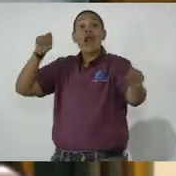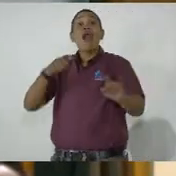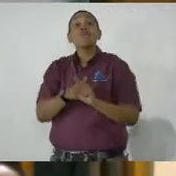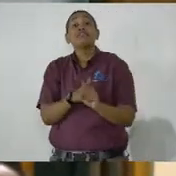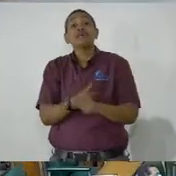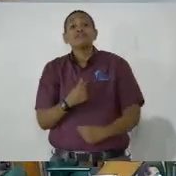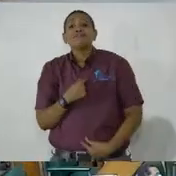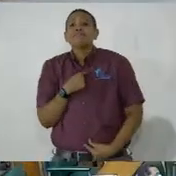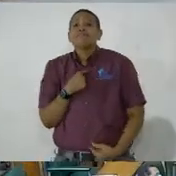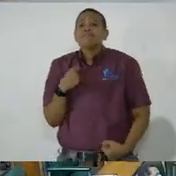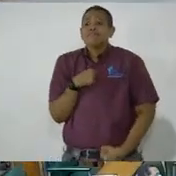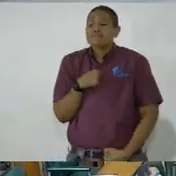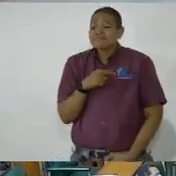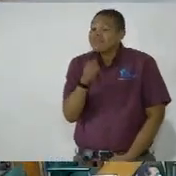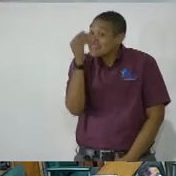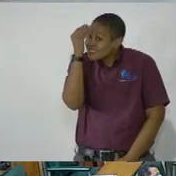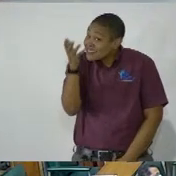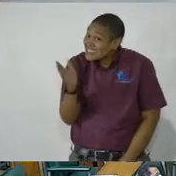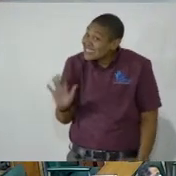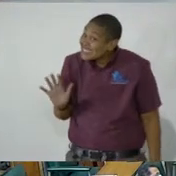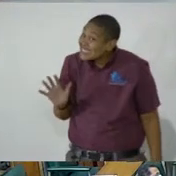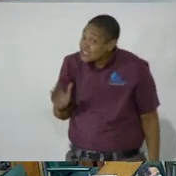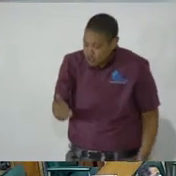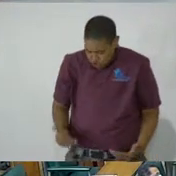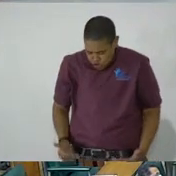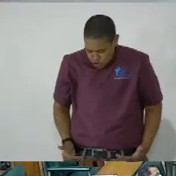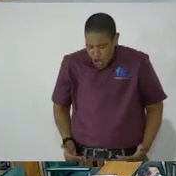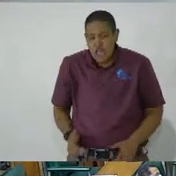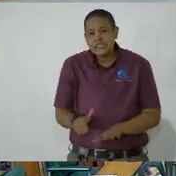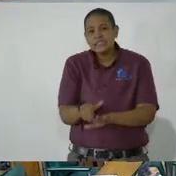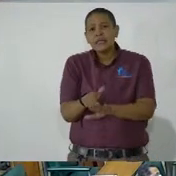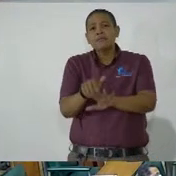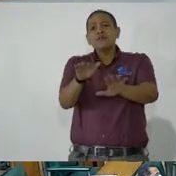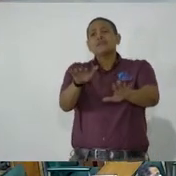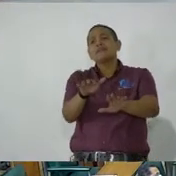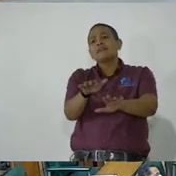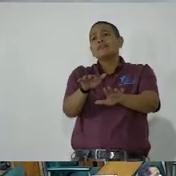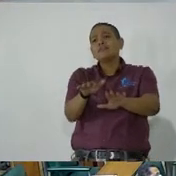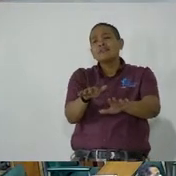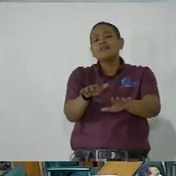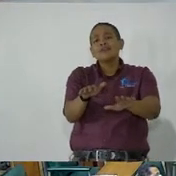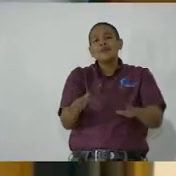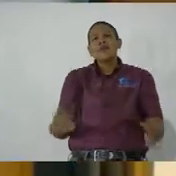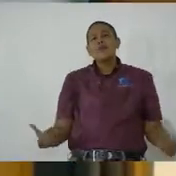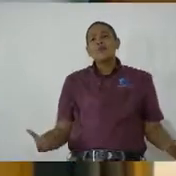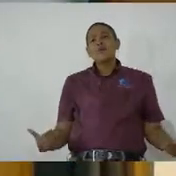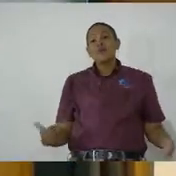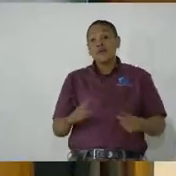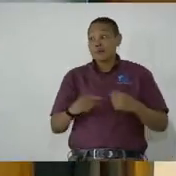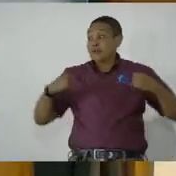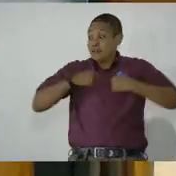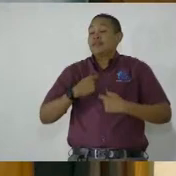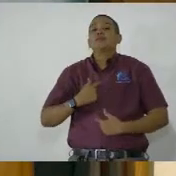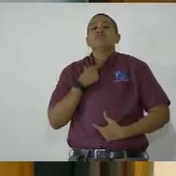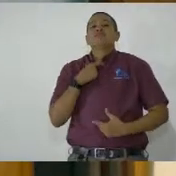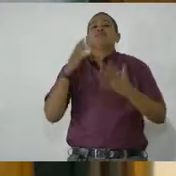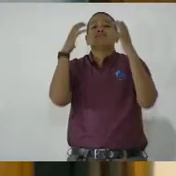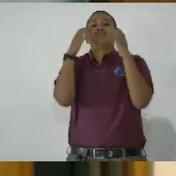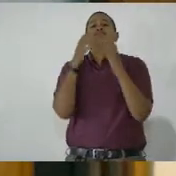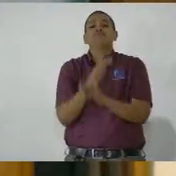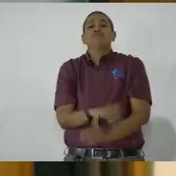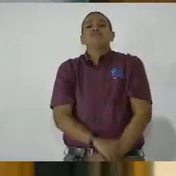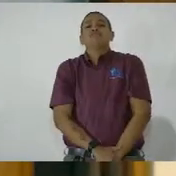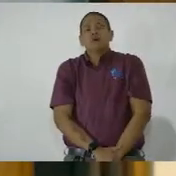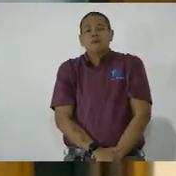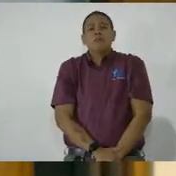attired. But he tells me, Madam Speaker, he's in his slippers and shorts, but he has his gown on and can